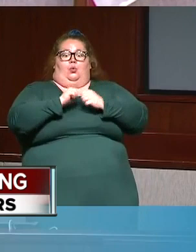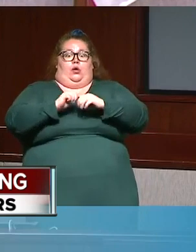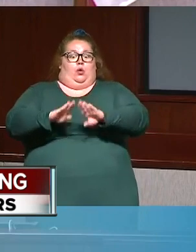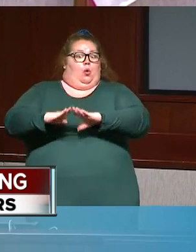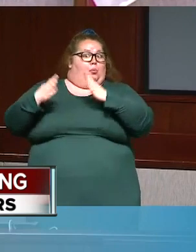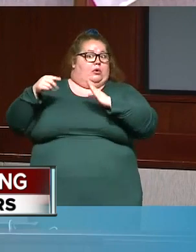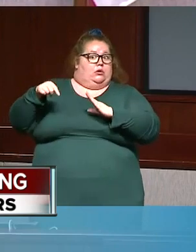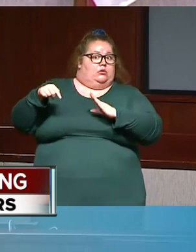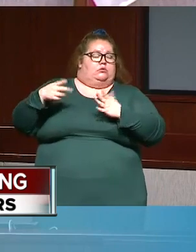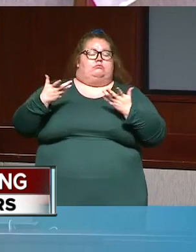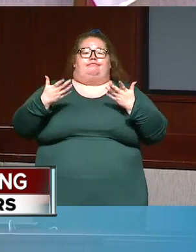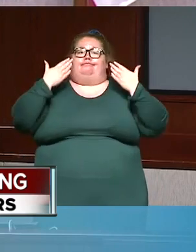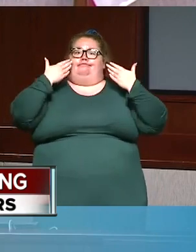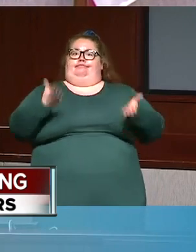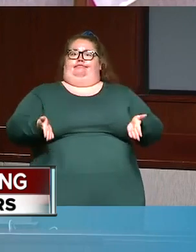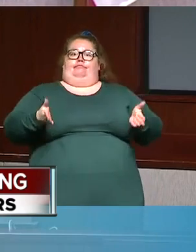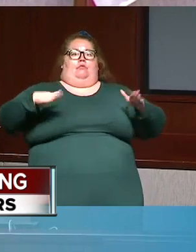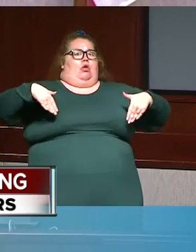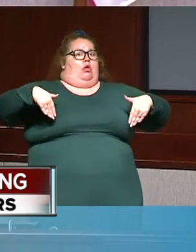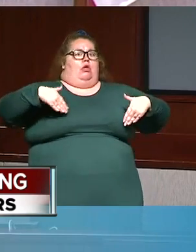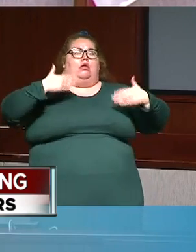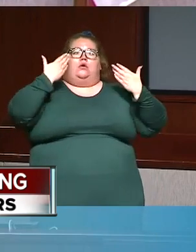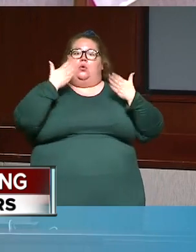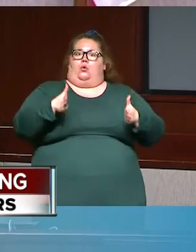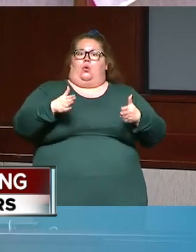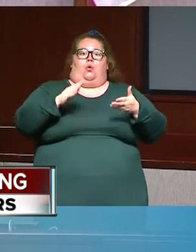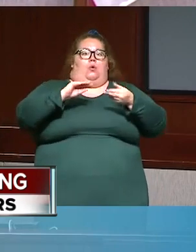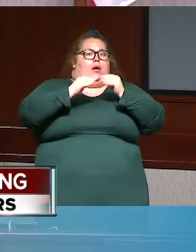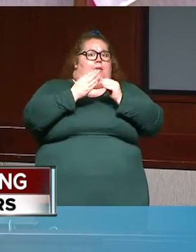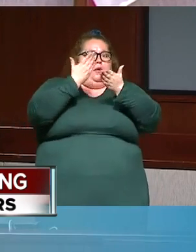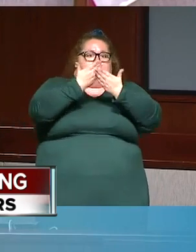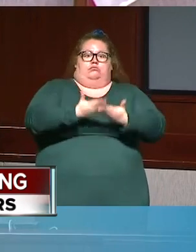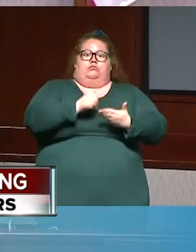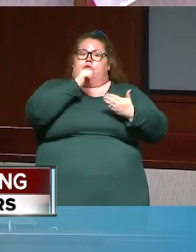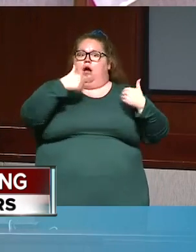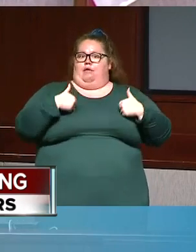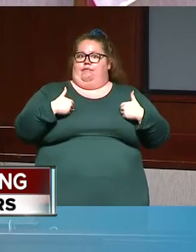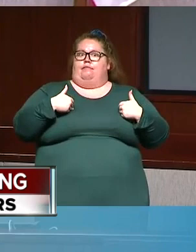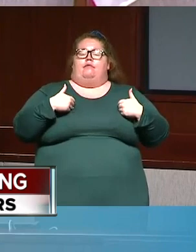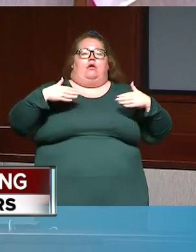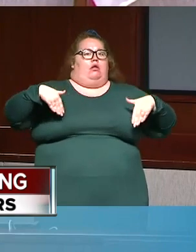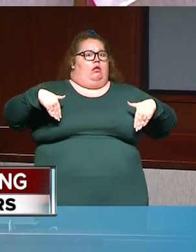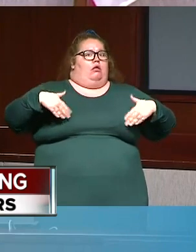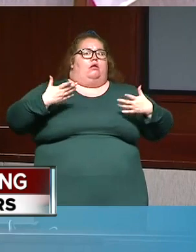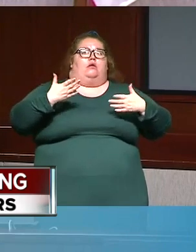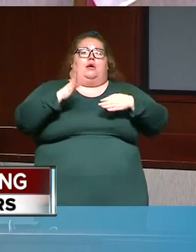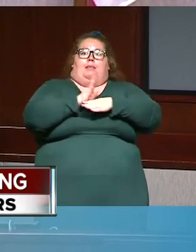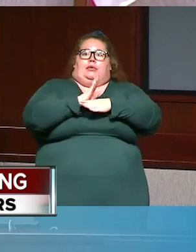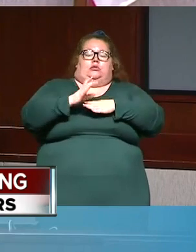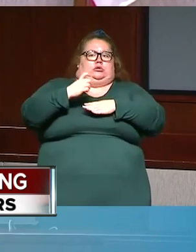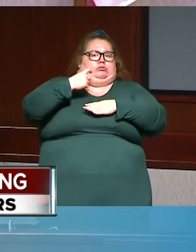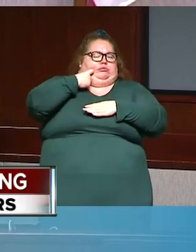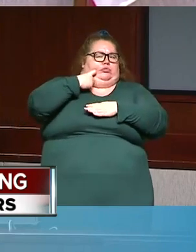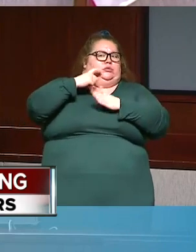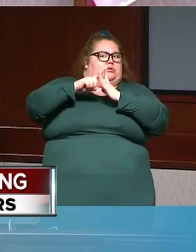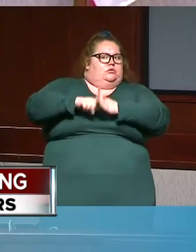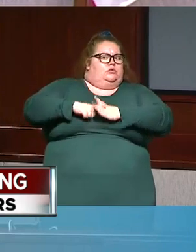there could be a correlation. I think it's too early to know that yet. Given that businesses and this guidance is just